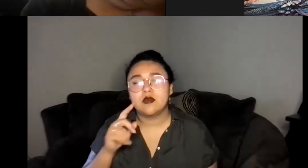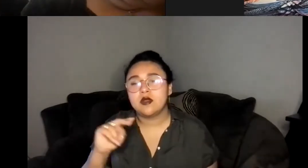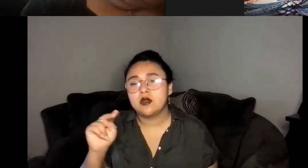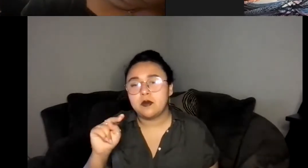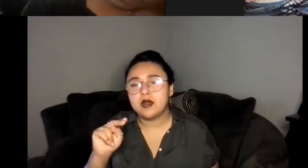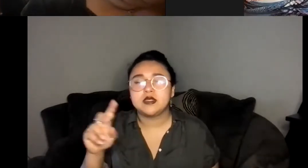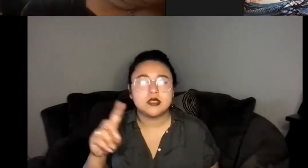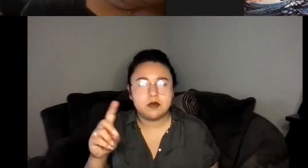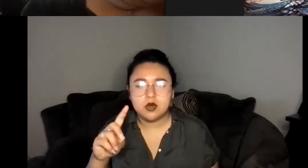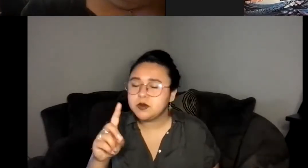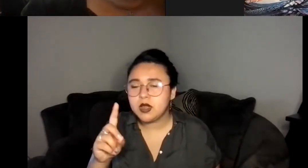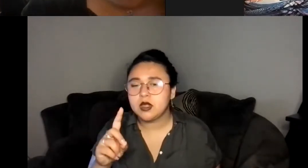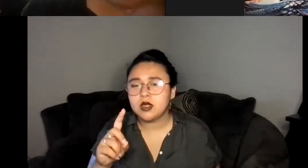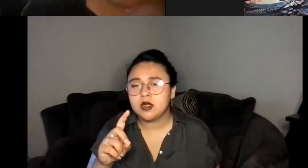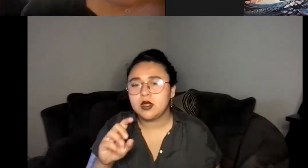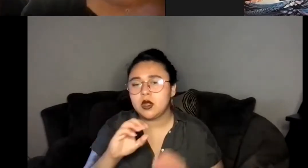find online,